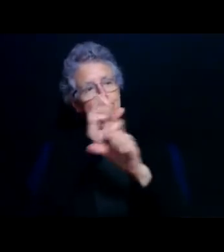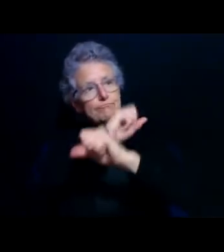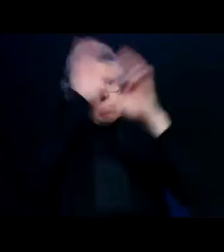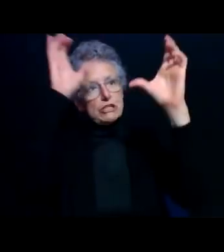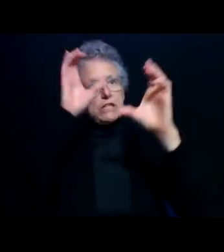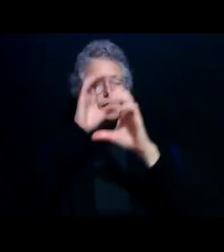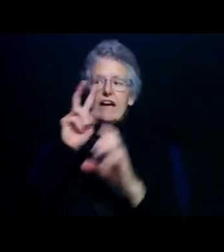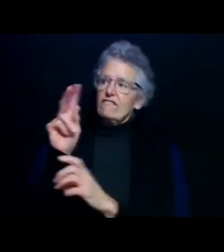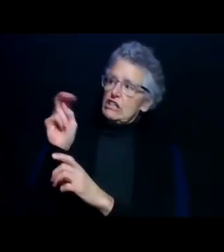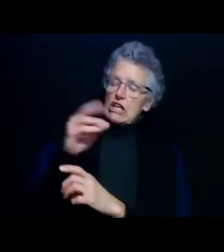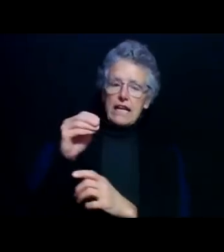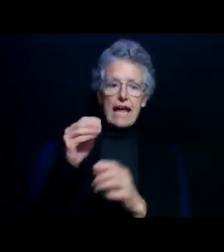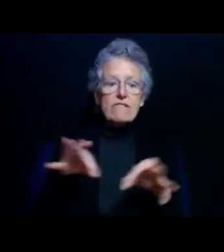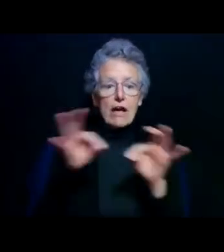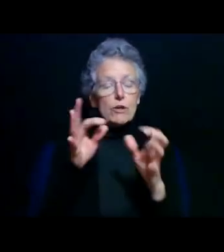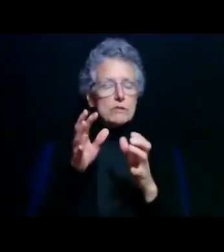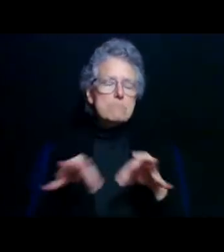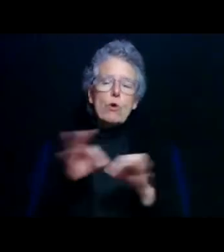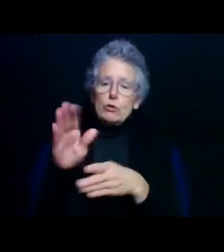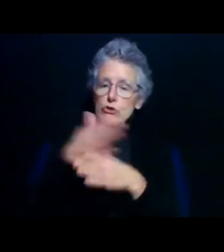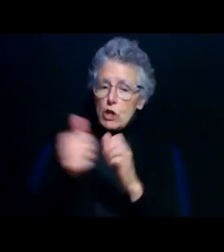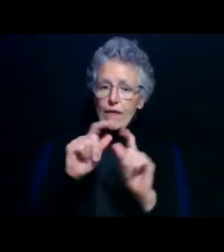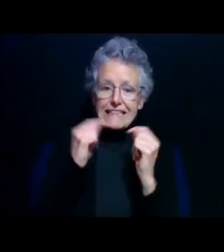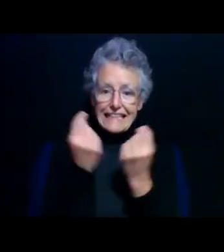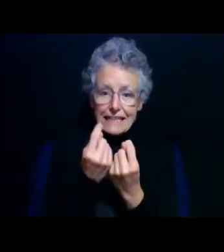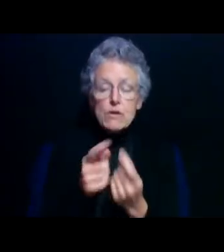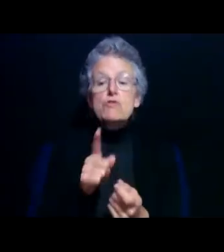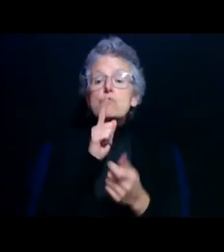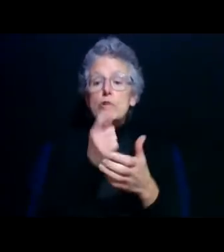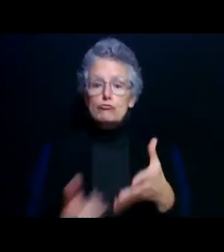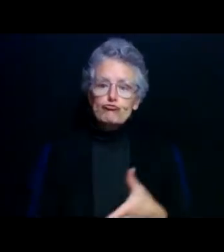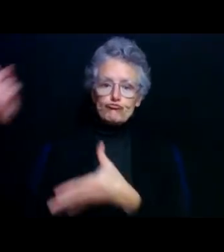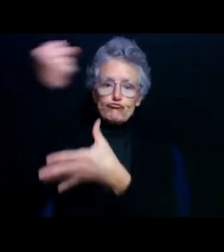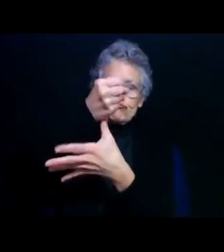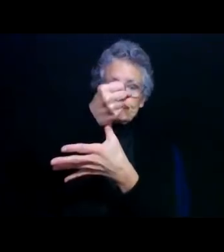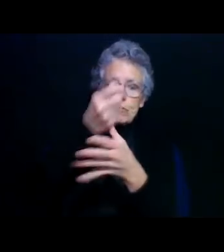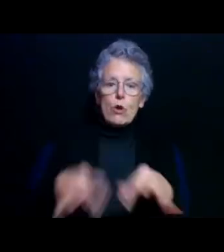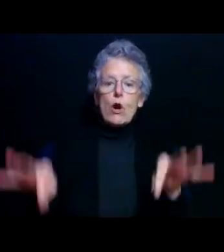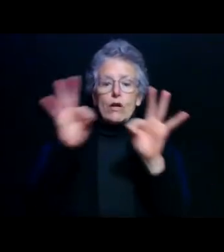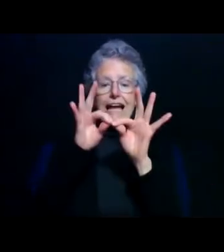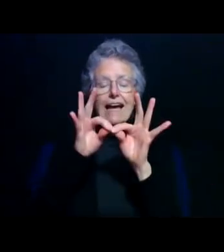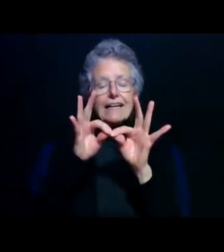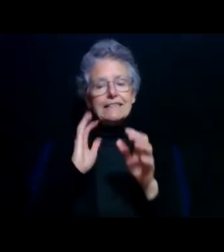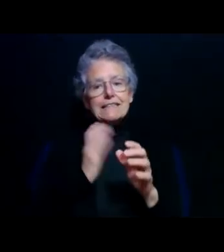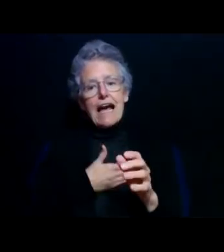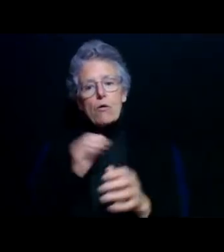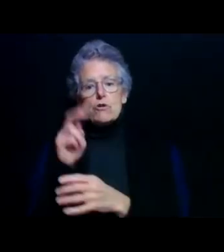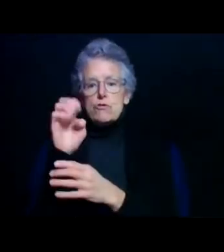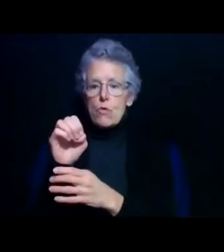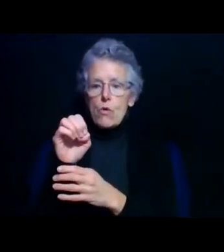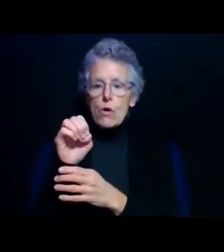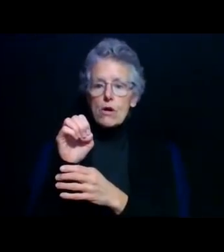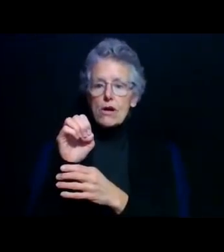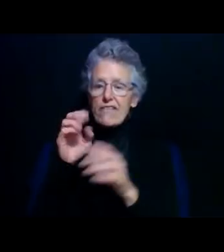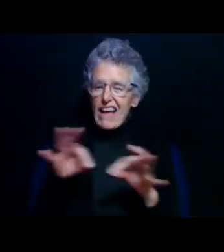of sharing these with our teams. To really prioritize our core values and improve our culture, each month we'll